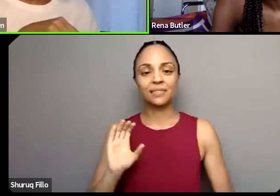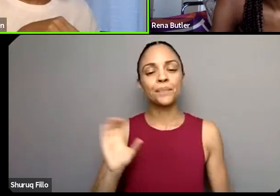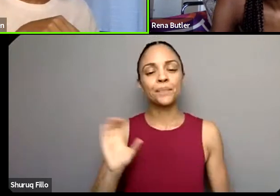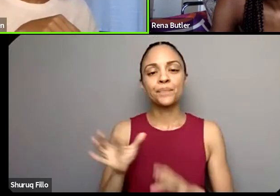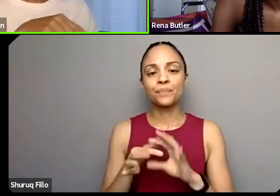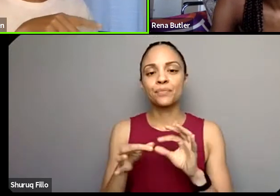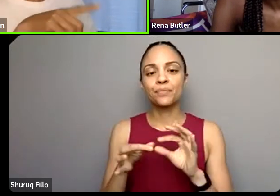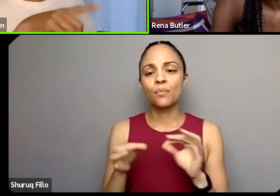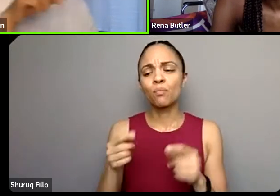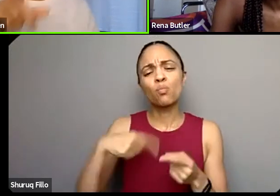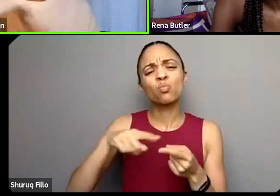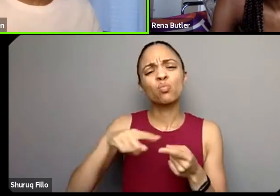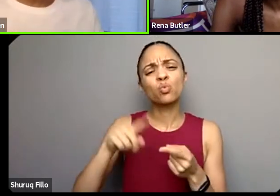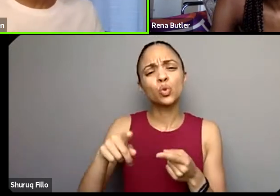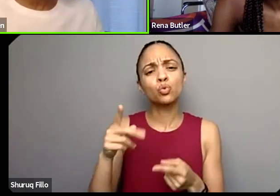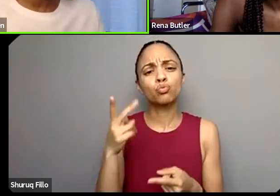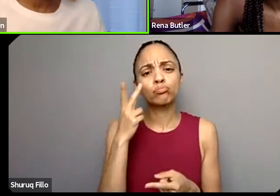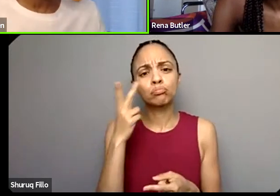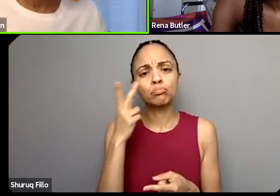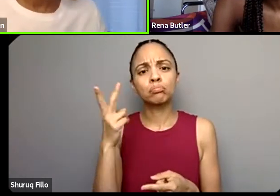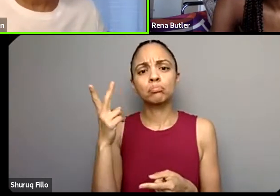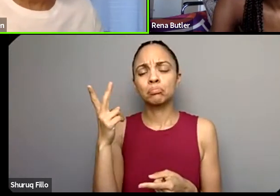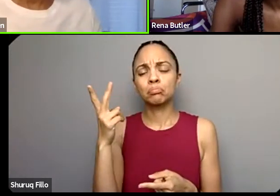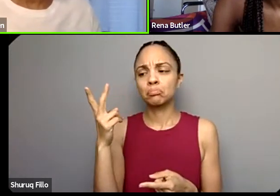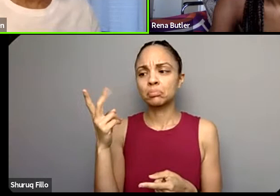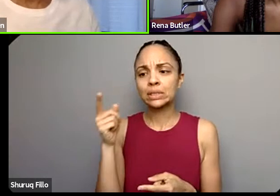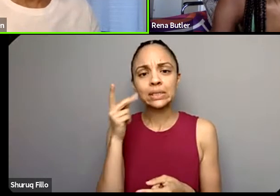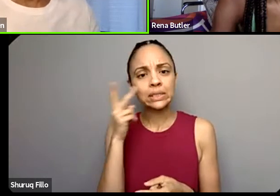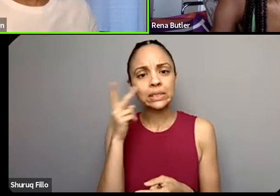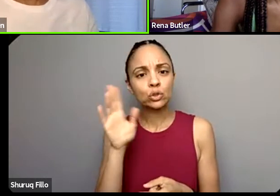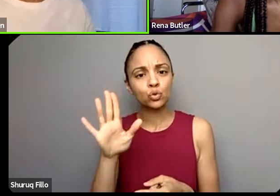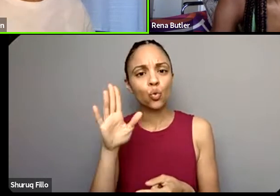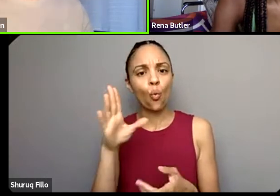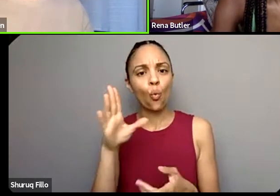work, could you paint it?